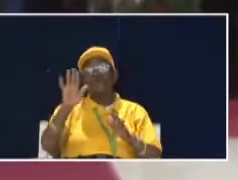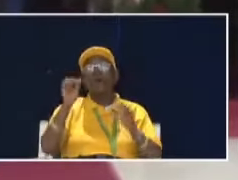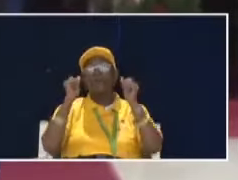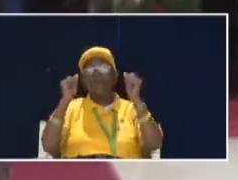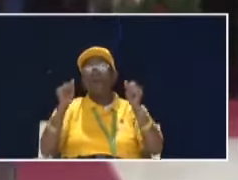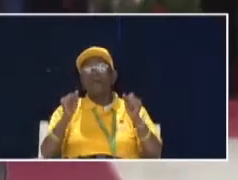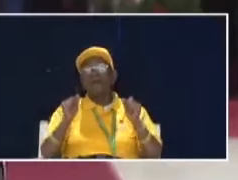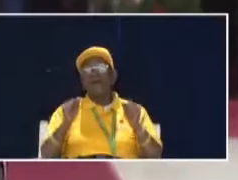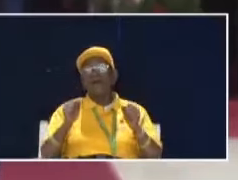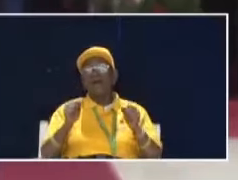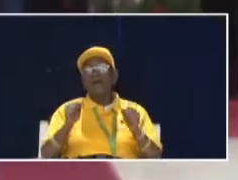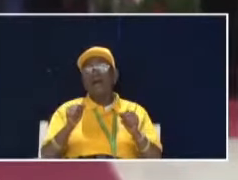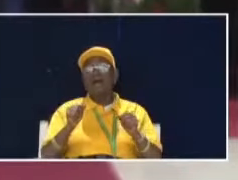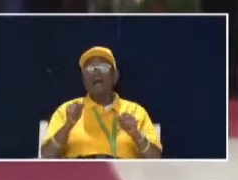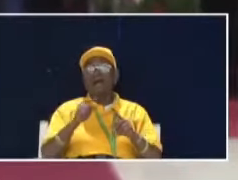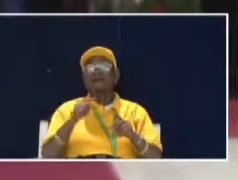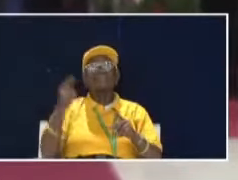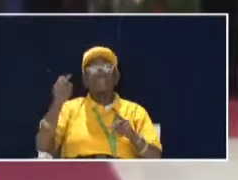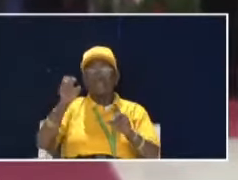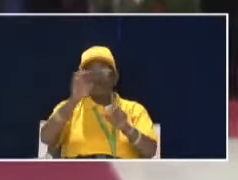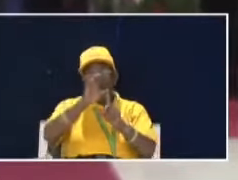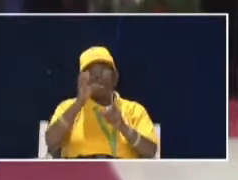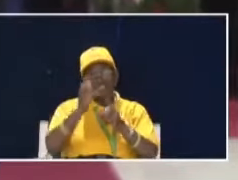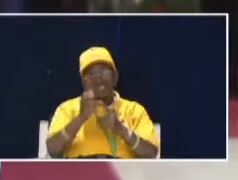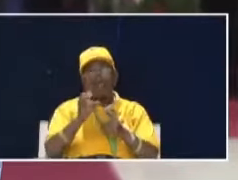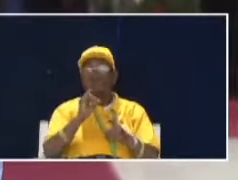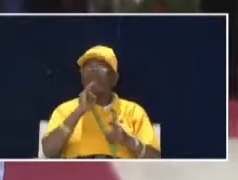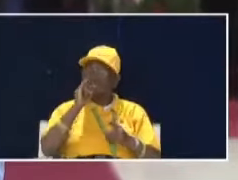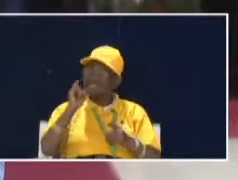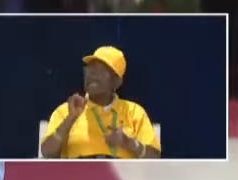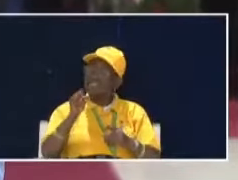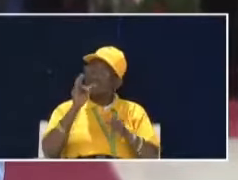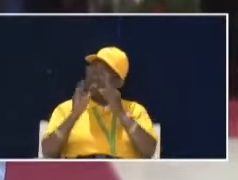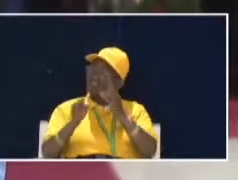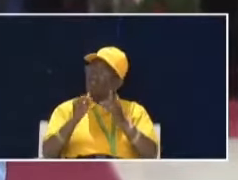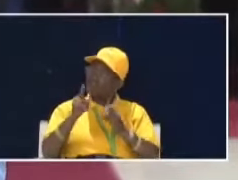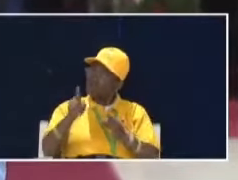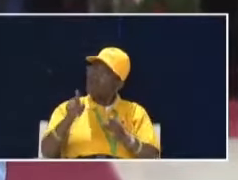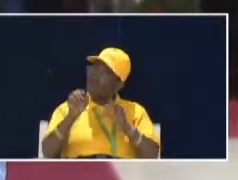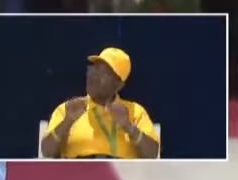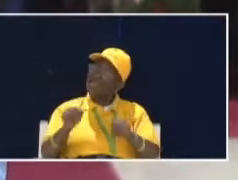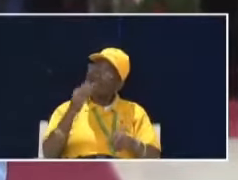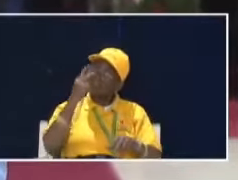if you can see the invisible.